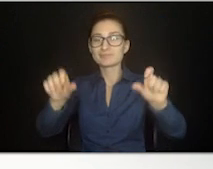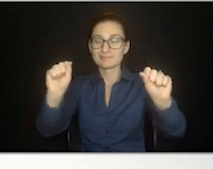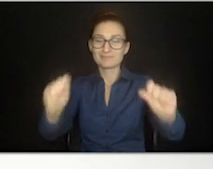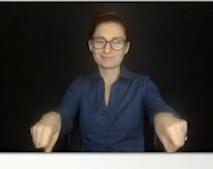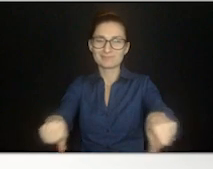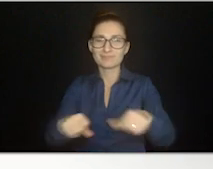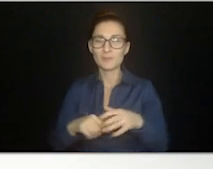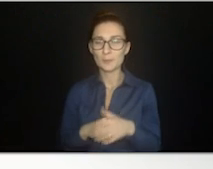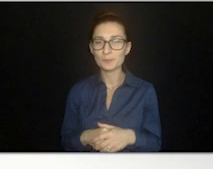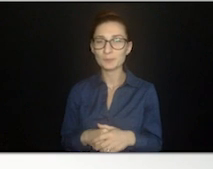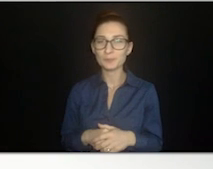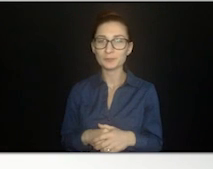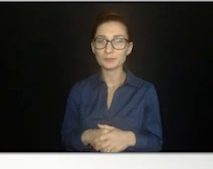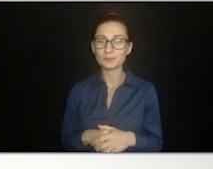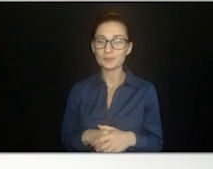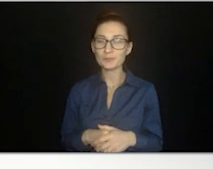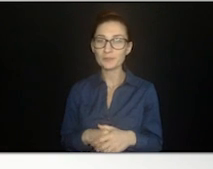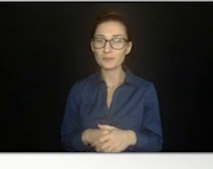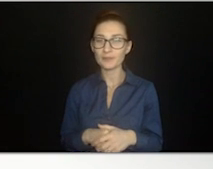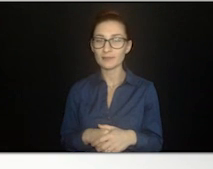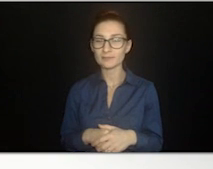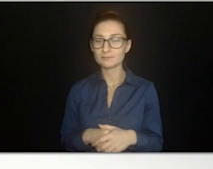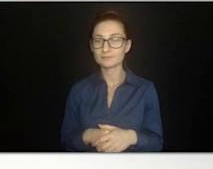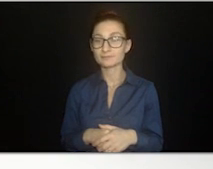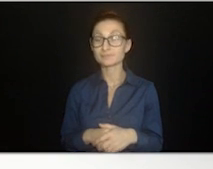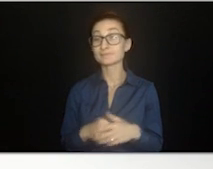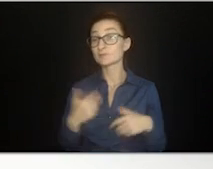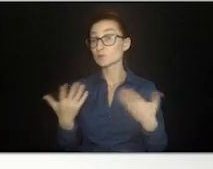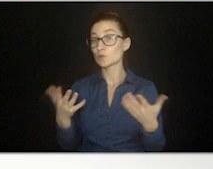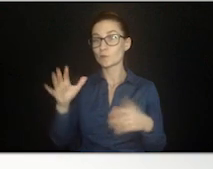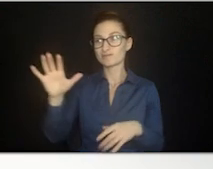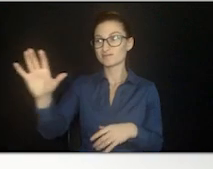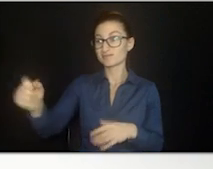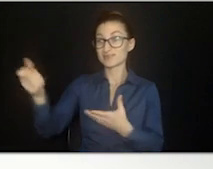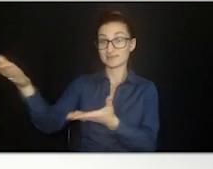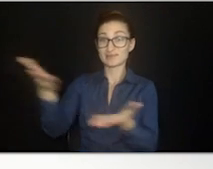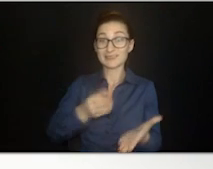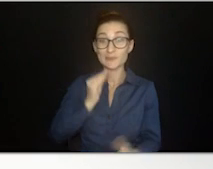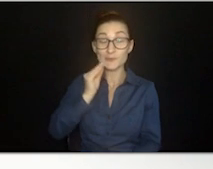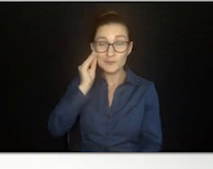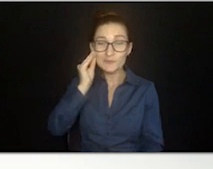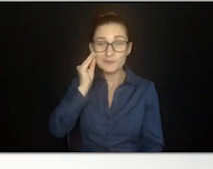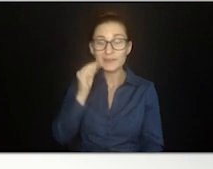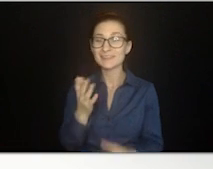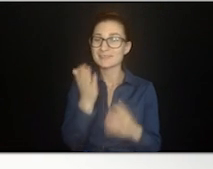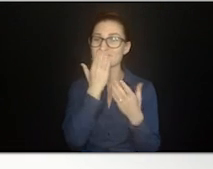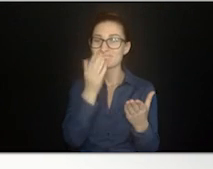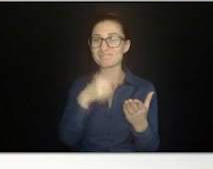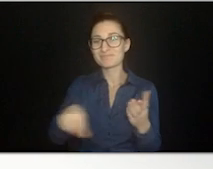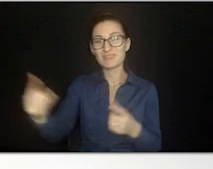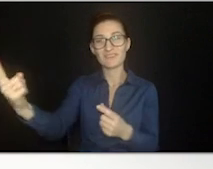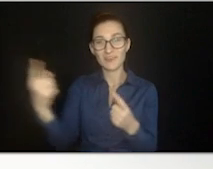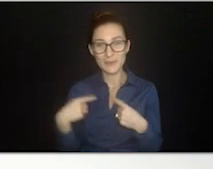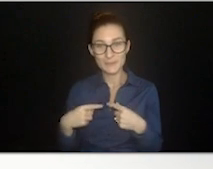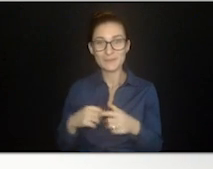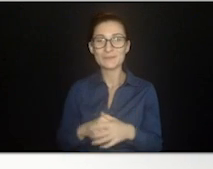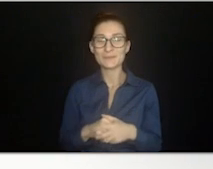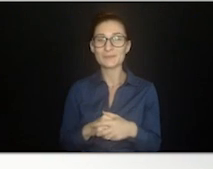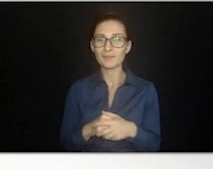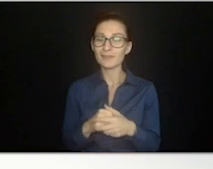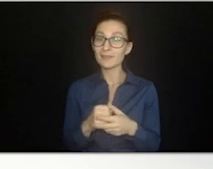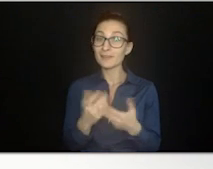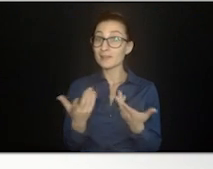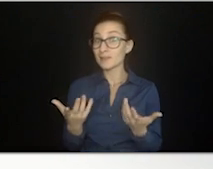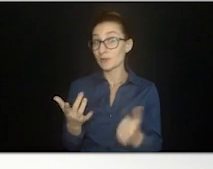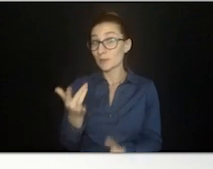and hard of hearing projects as well. So take those with you. We thank you for coming. We would like